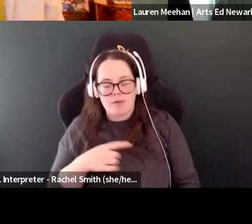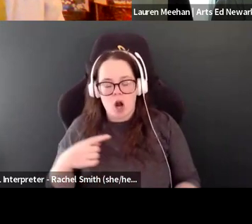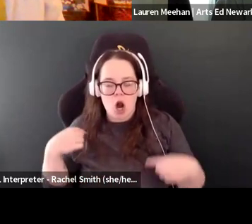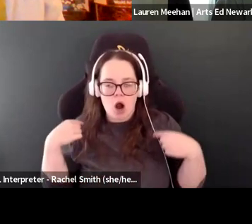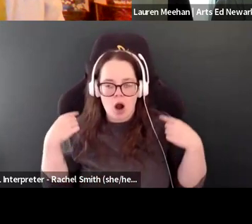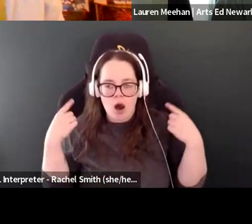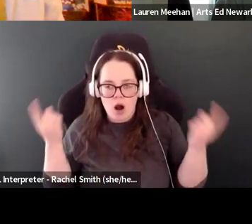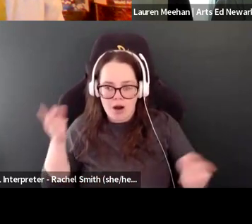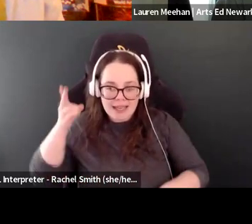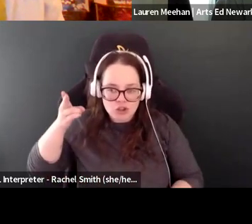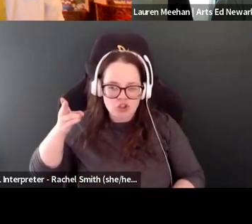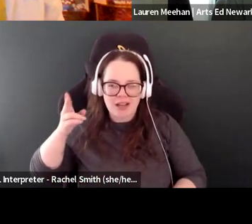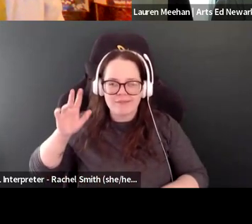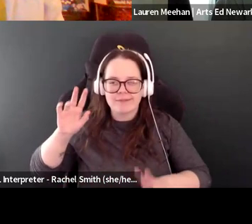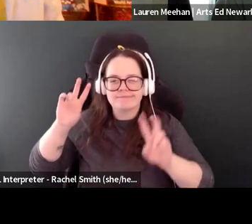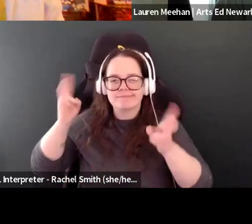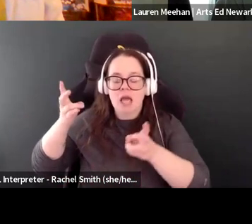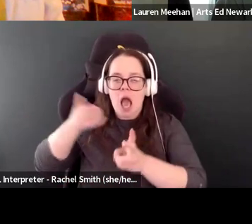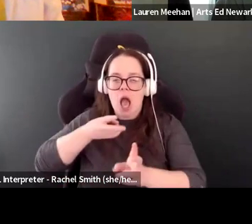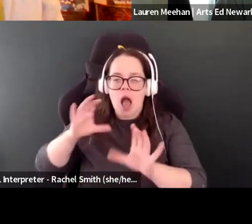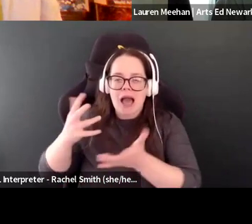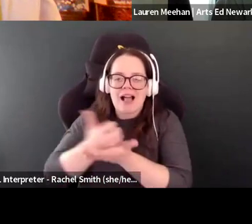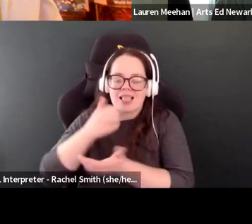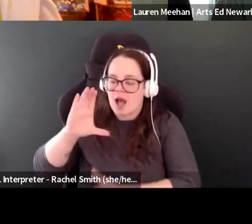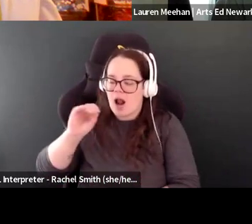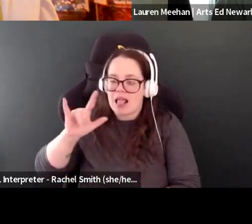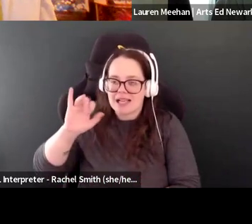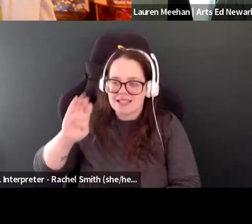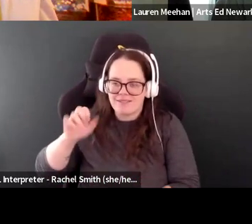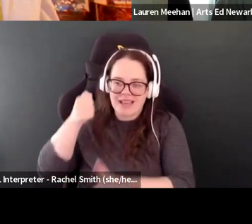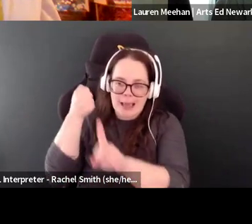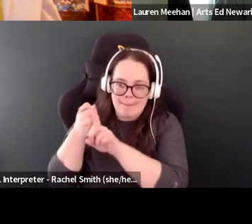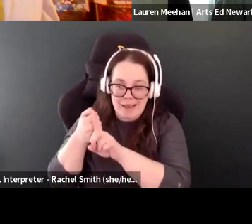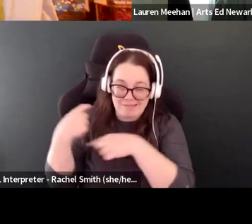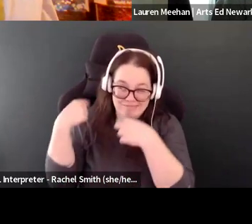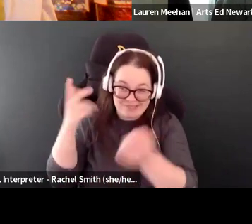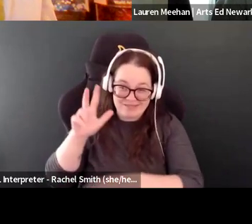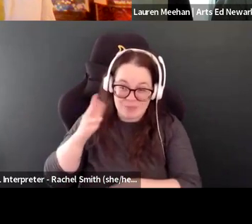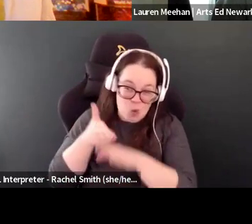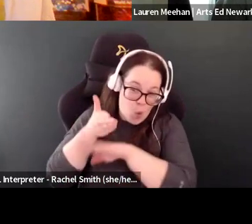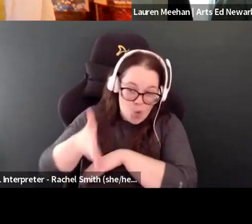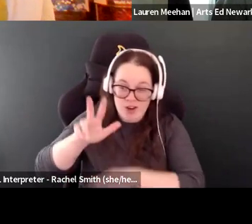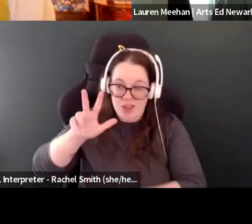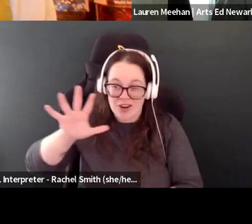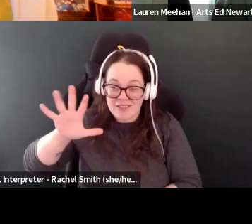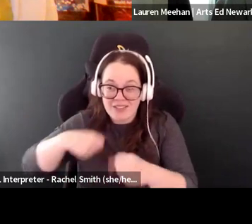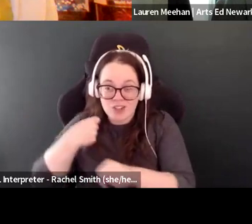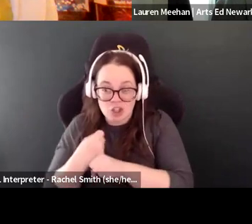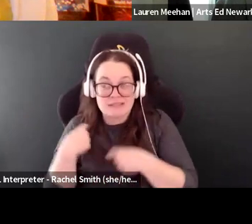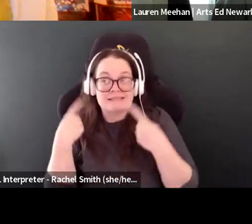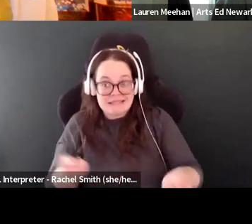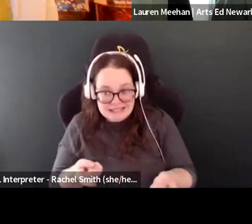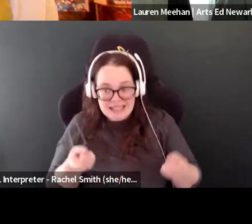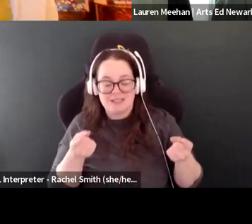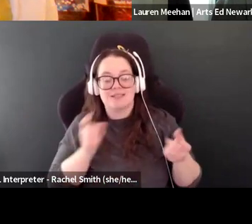idea of collective impact, going back, over 35 years, with the creation of our Arts and Basic Curriculum Institute,